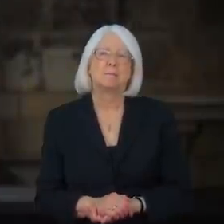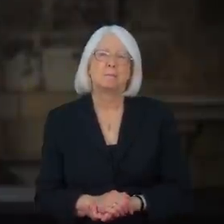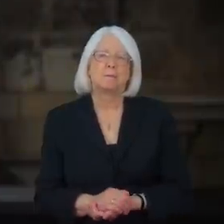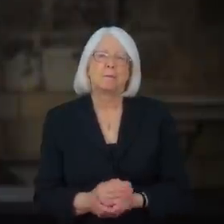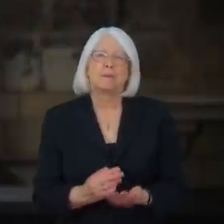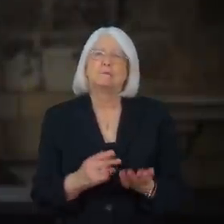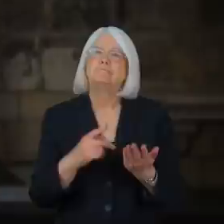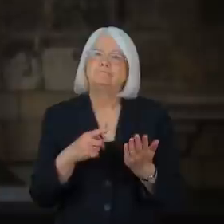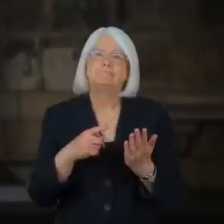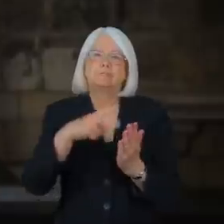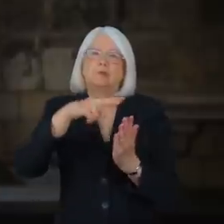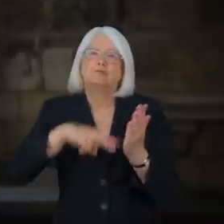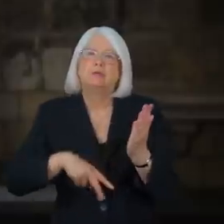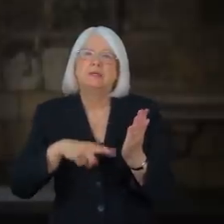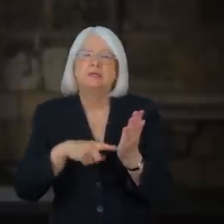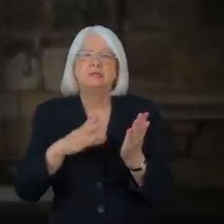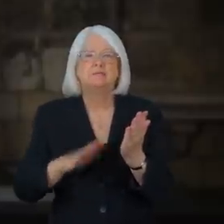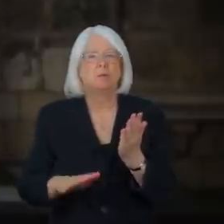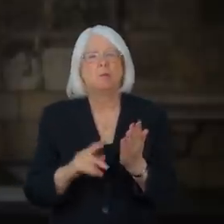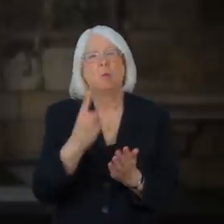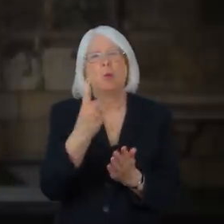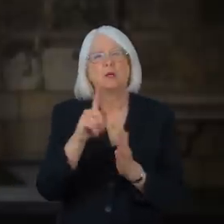A reading from the first letter of John.